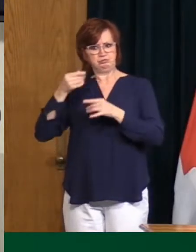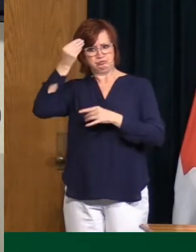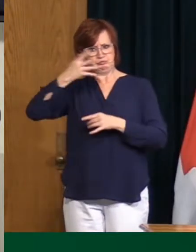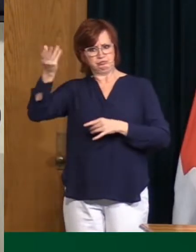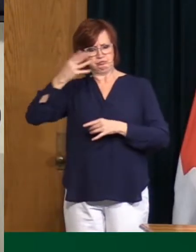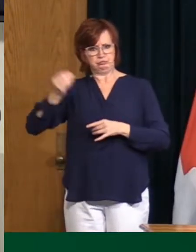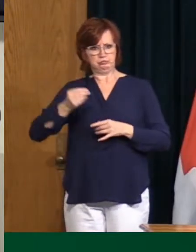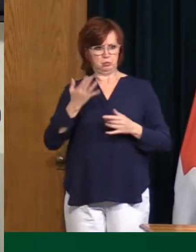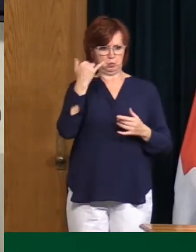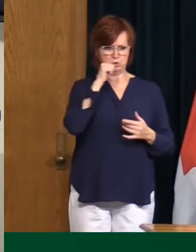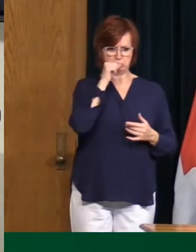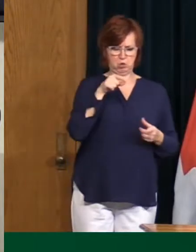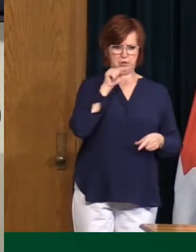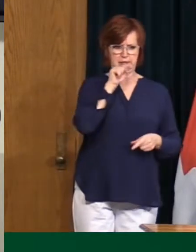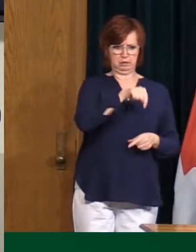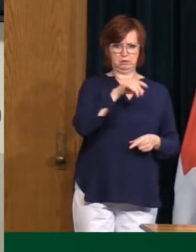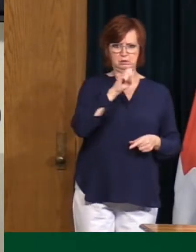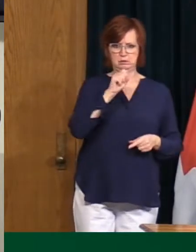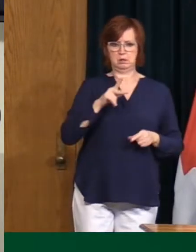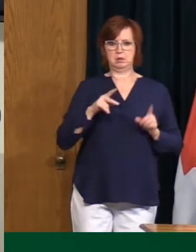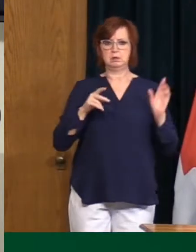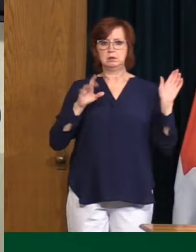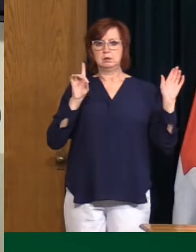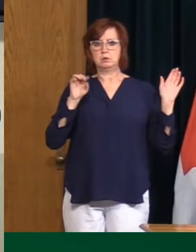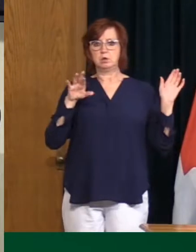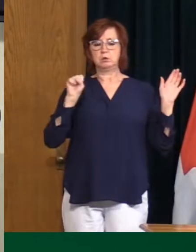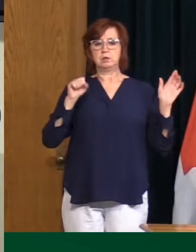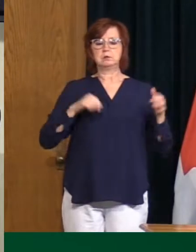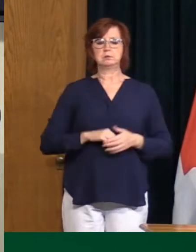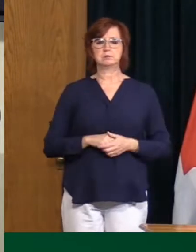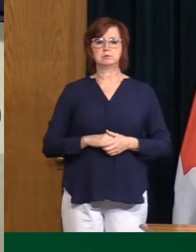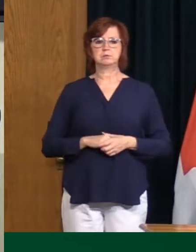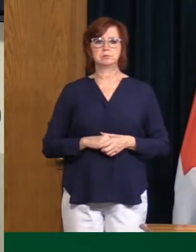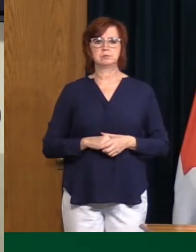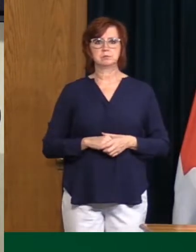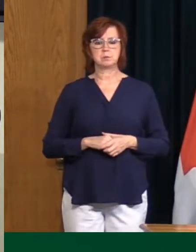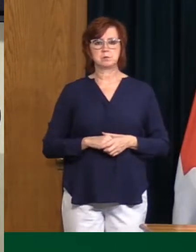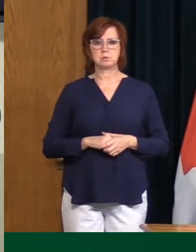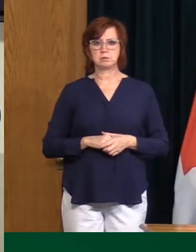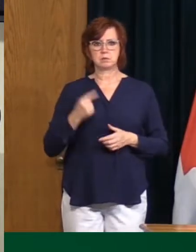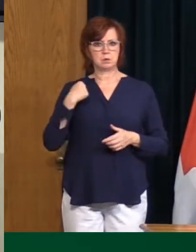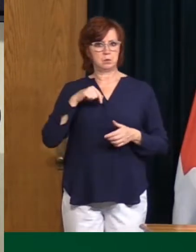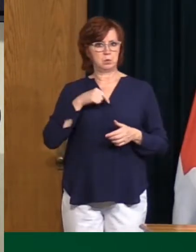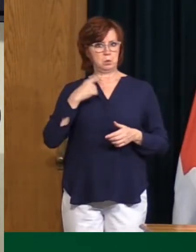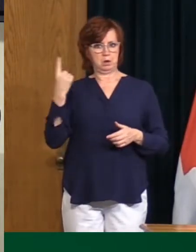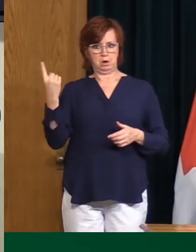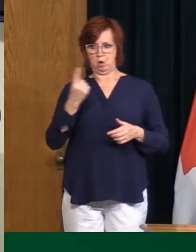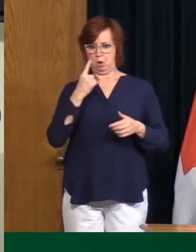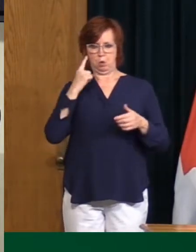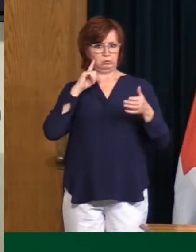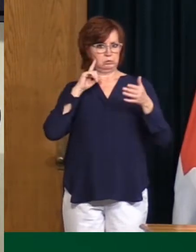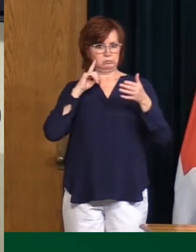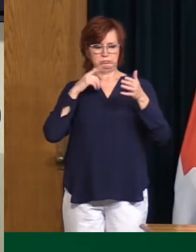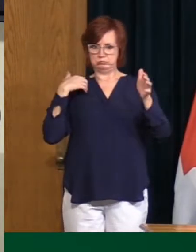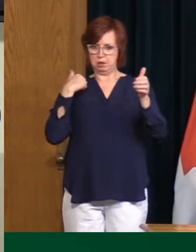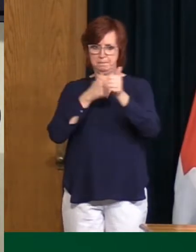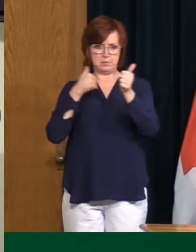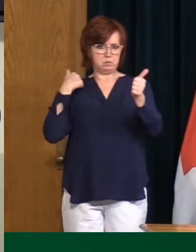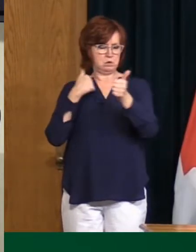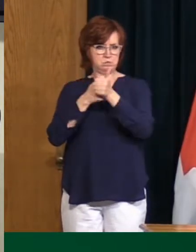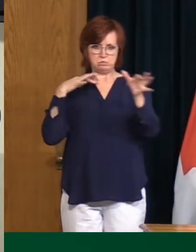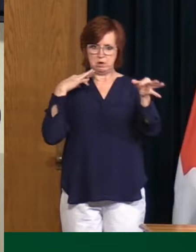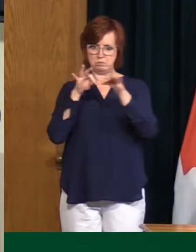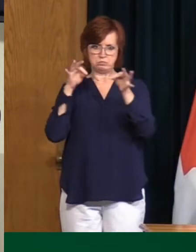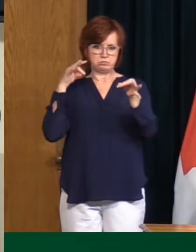are disclosing their data, and we have, if you go to our dashboard, we have improved substantially the amount of information that